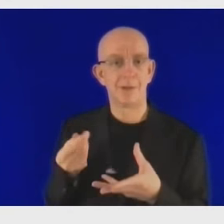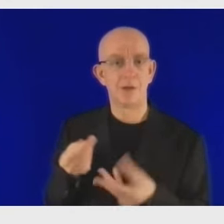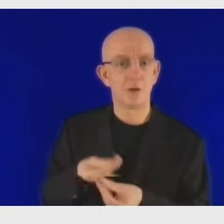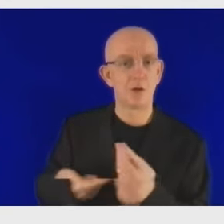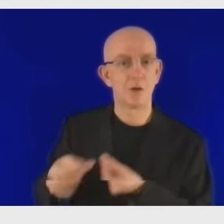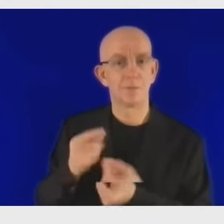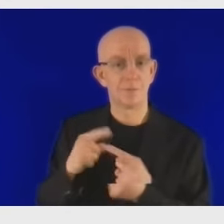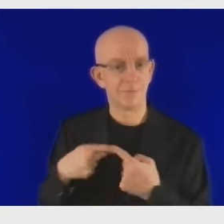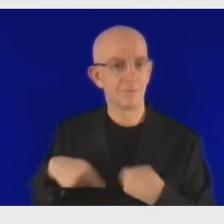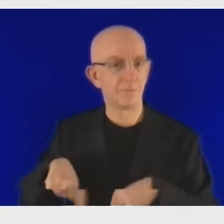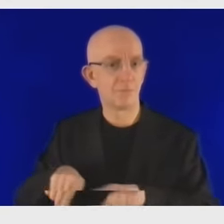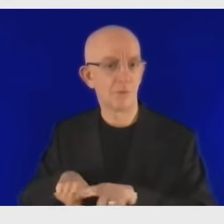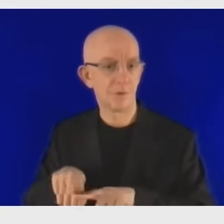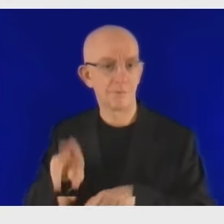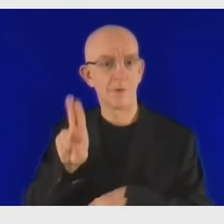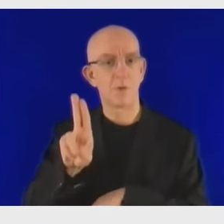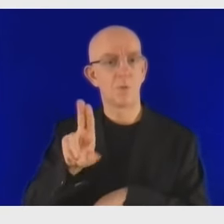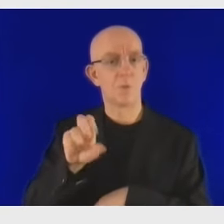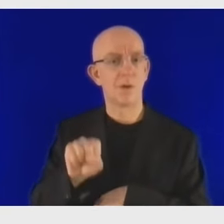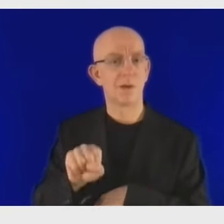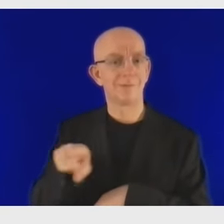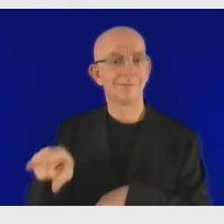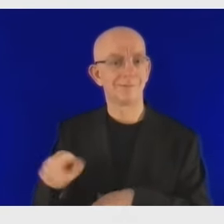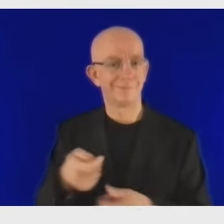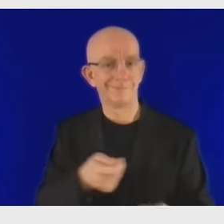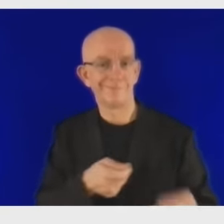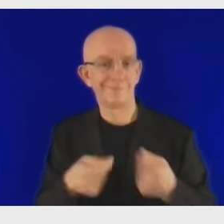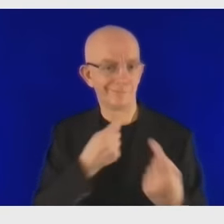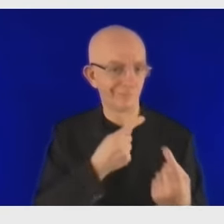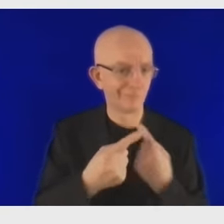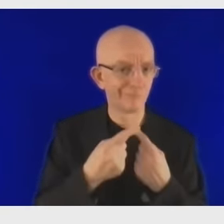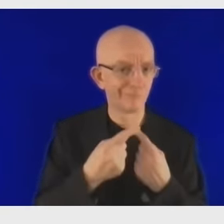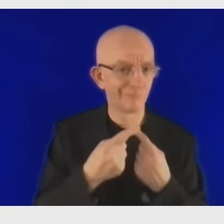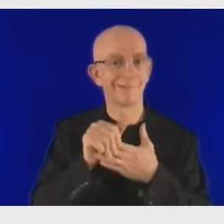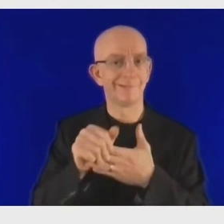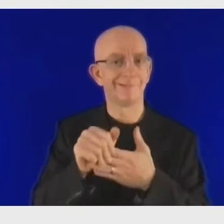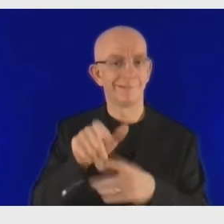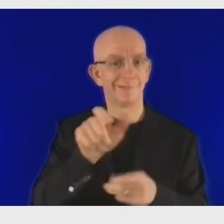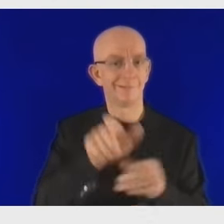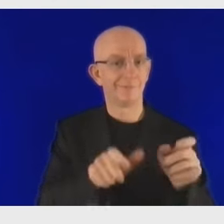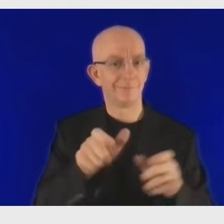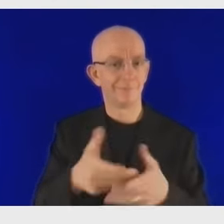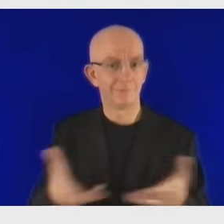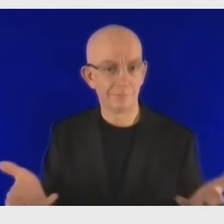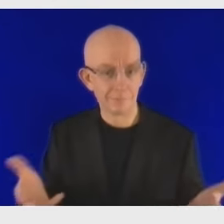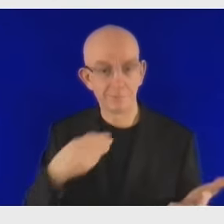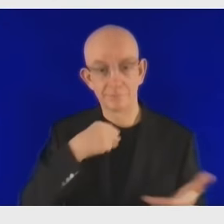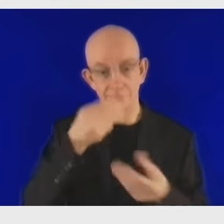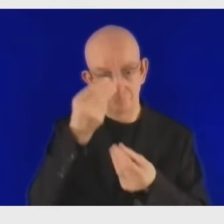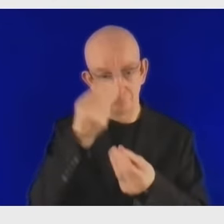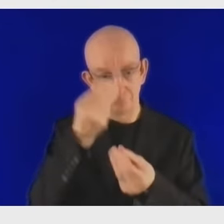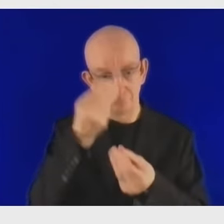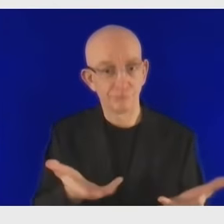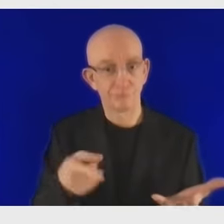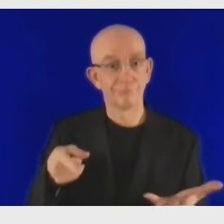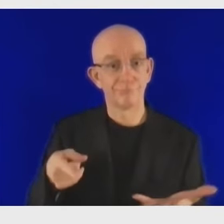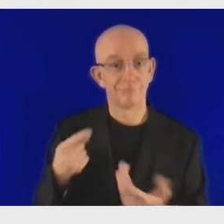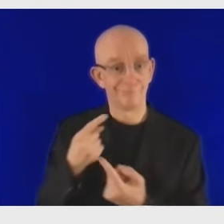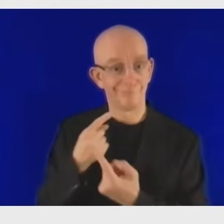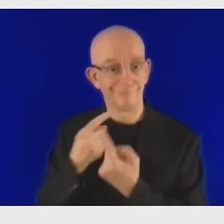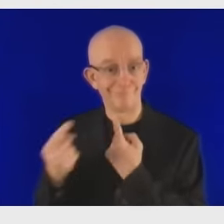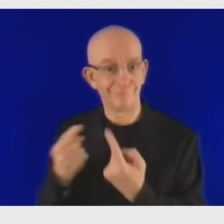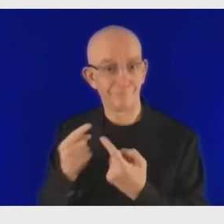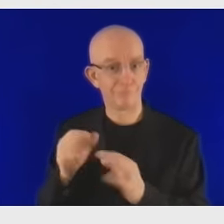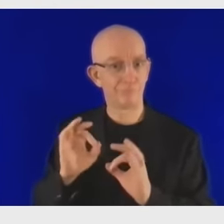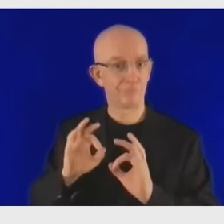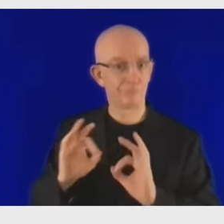while those discussions are very welcome, we are far from the ambition that's needed to get to COP. So a lot of work to do. And this, as the world